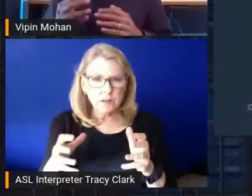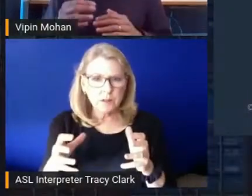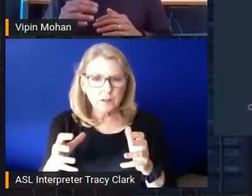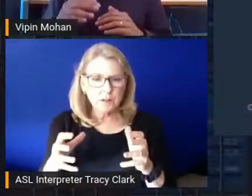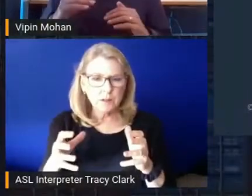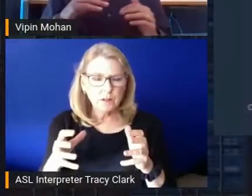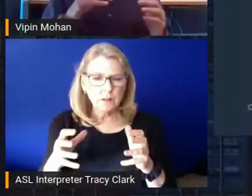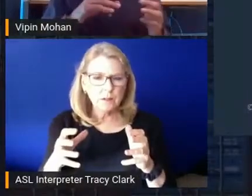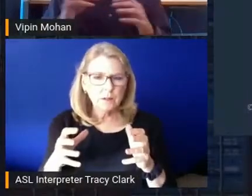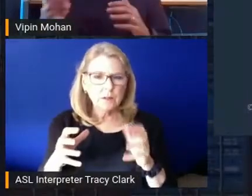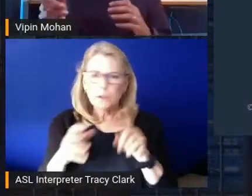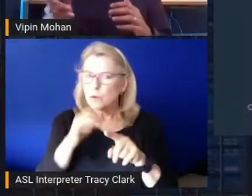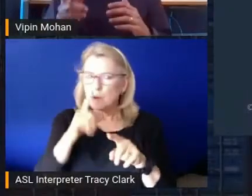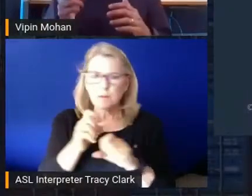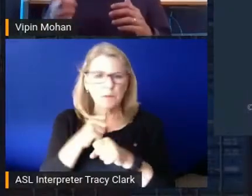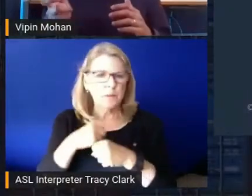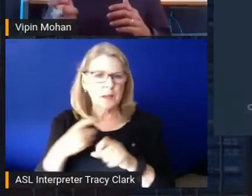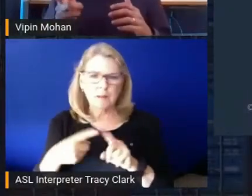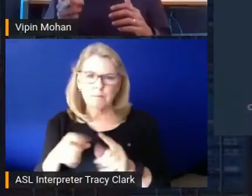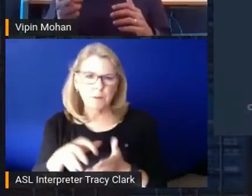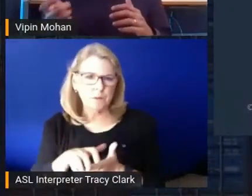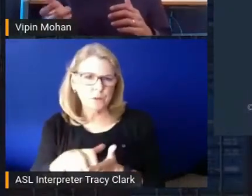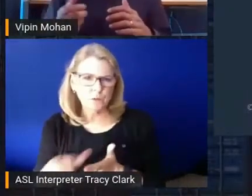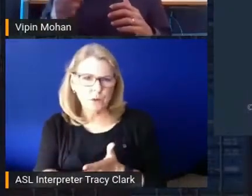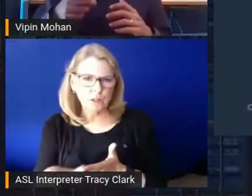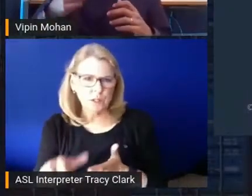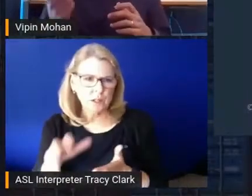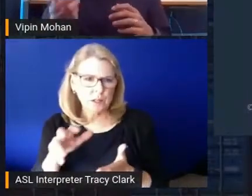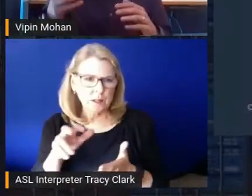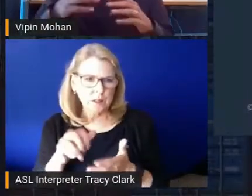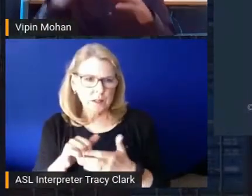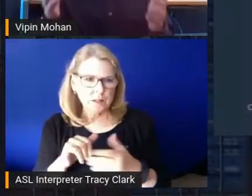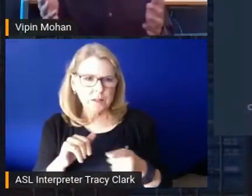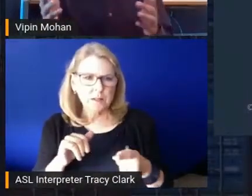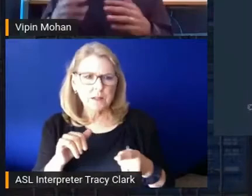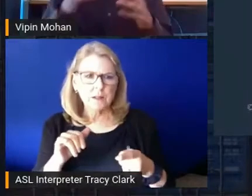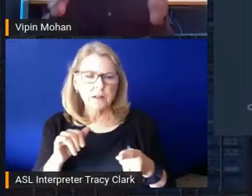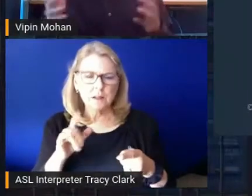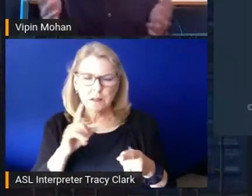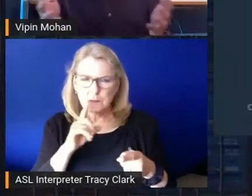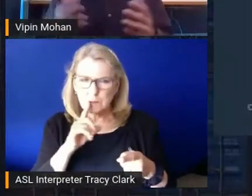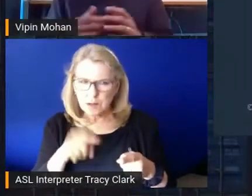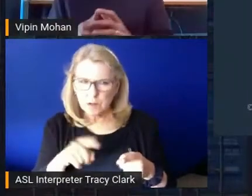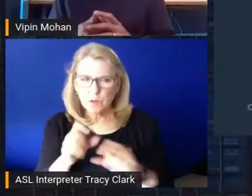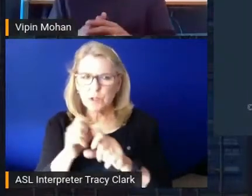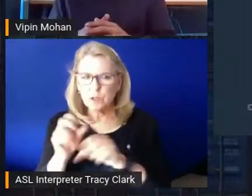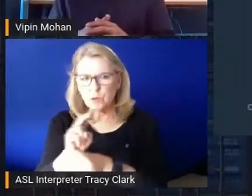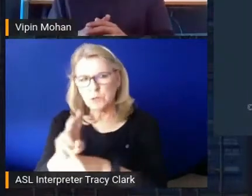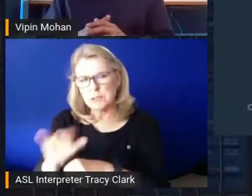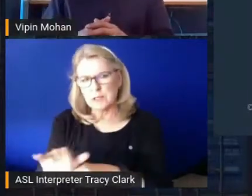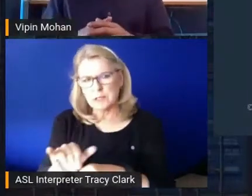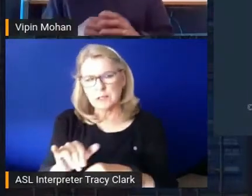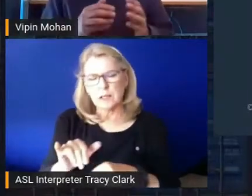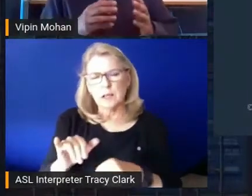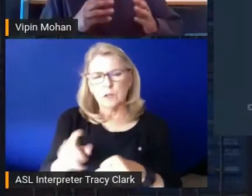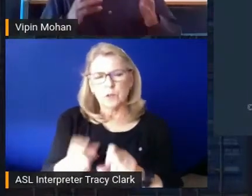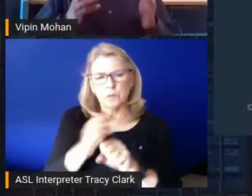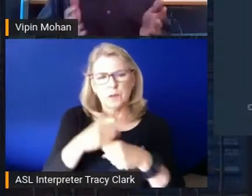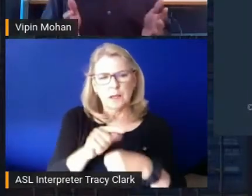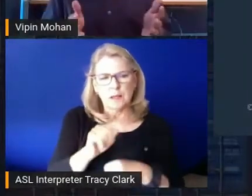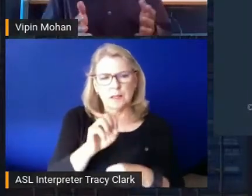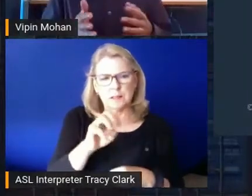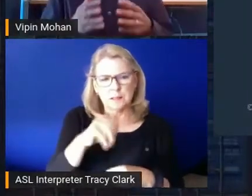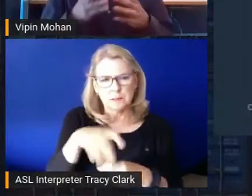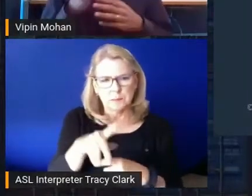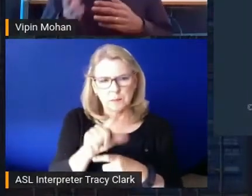create that from scratch. So there's a command in EKS Anywhere on EKS Anywhere that you can use to create a template, and then you can just edit some of the fields. So to